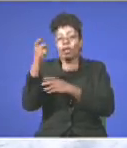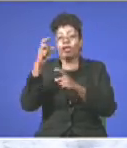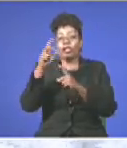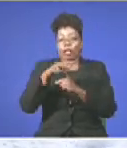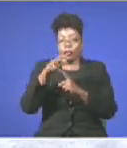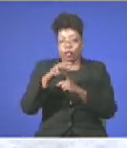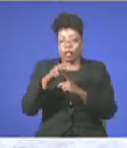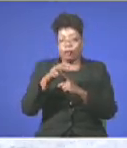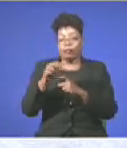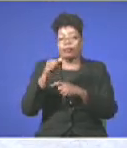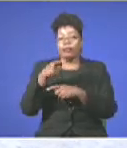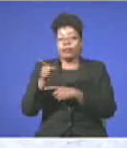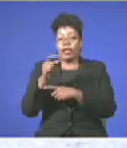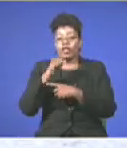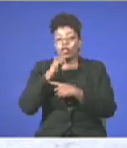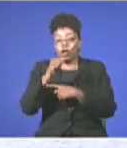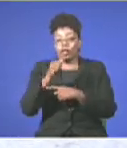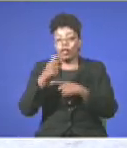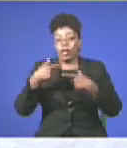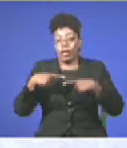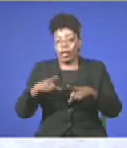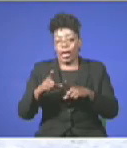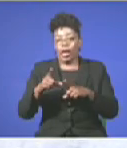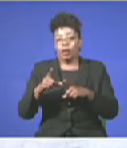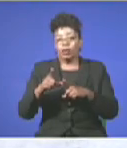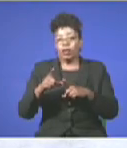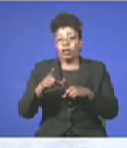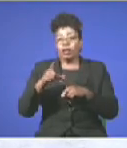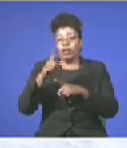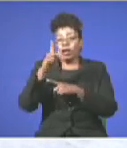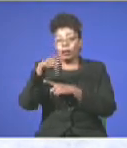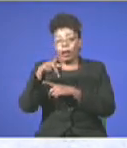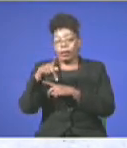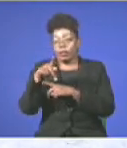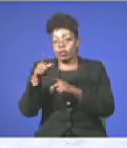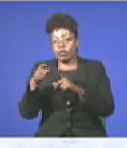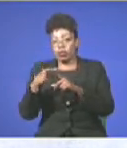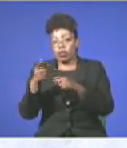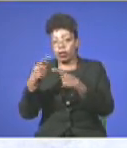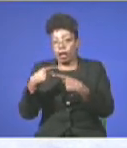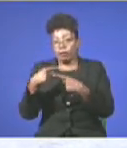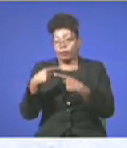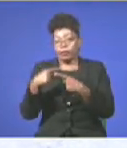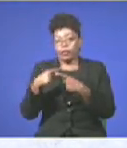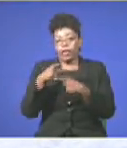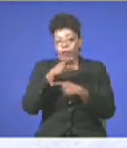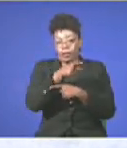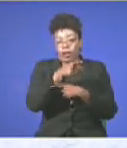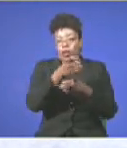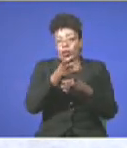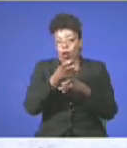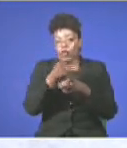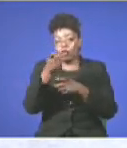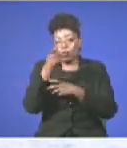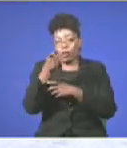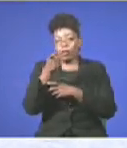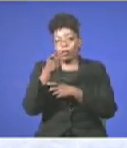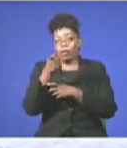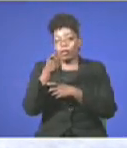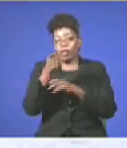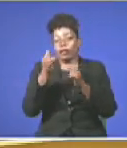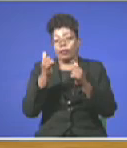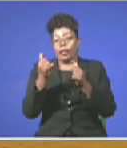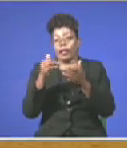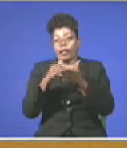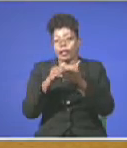not going to just allow the Panthers to come and win or the Aces to come and win this championship. If they want to win the championship, they got to go through Cybots, and it's